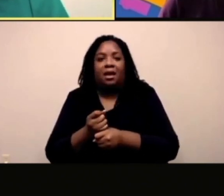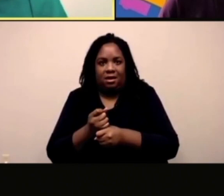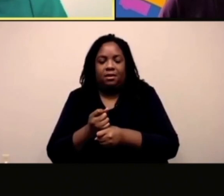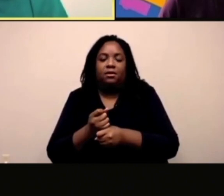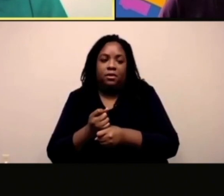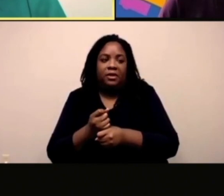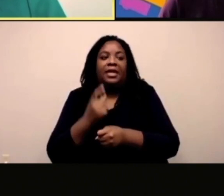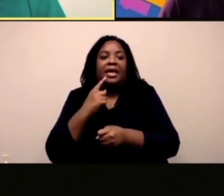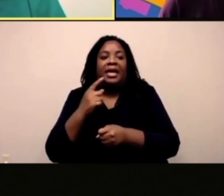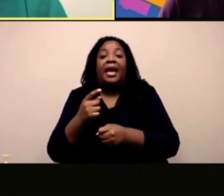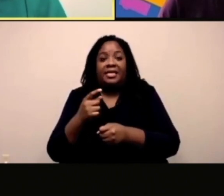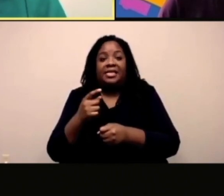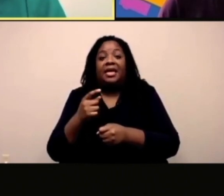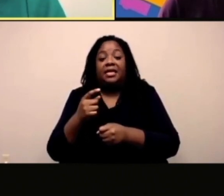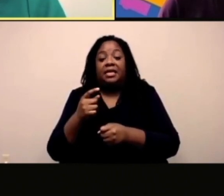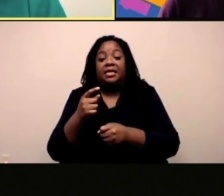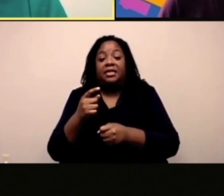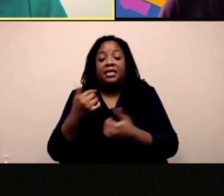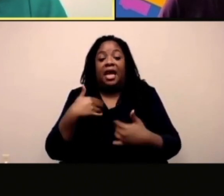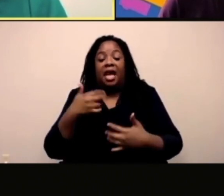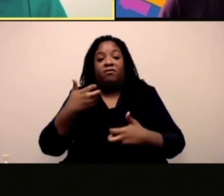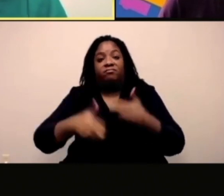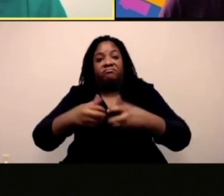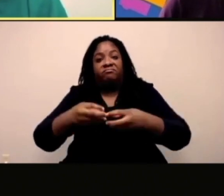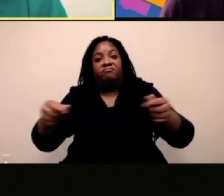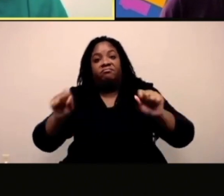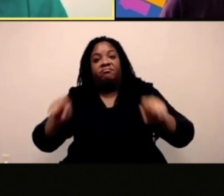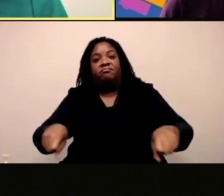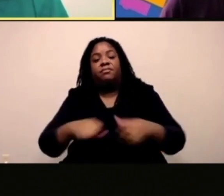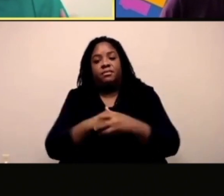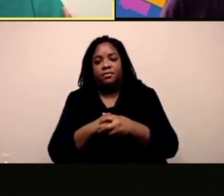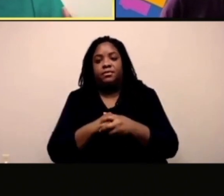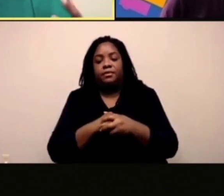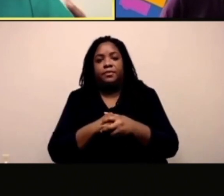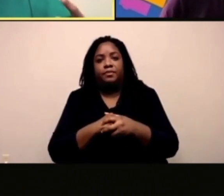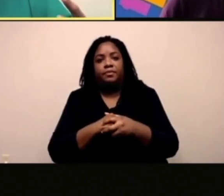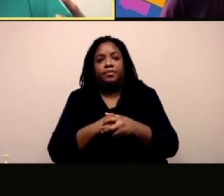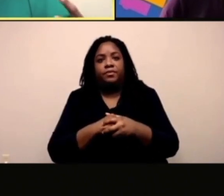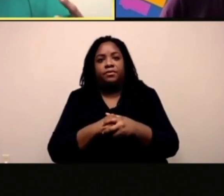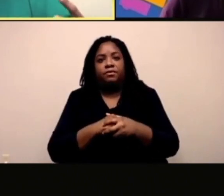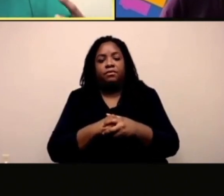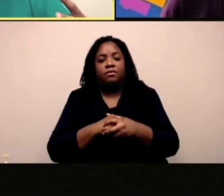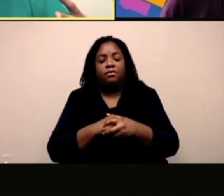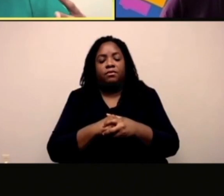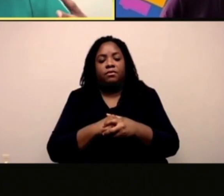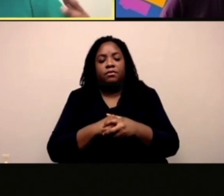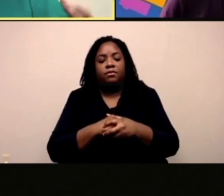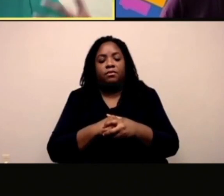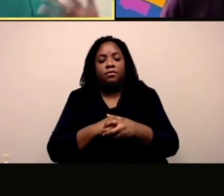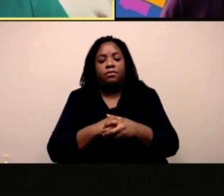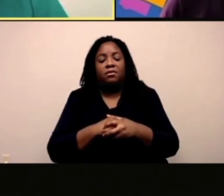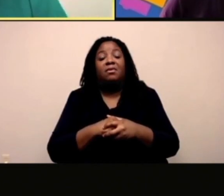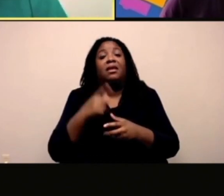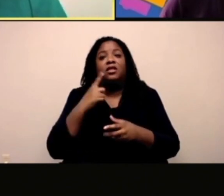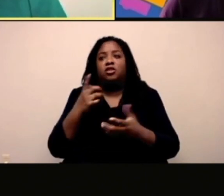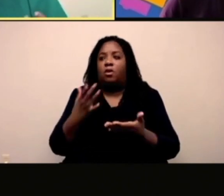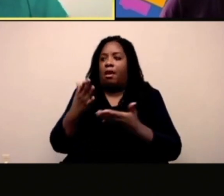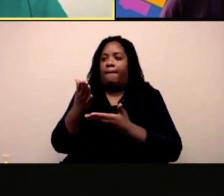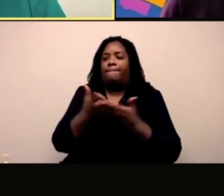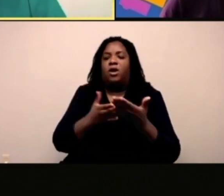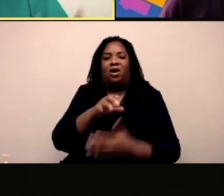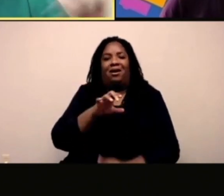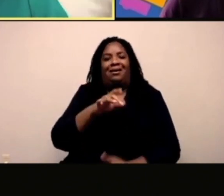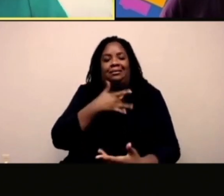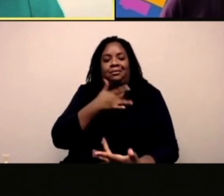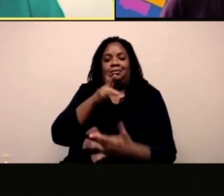these solutions to these problems. So I think it's really just giving them the that empathy piece. One of the things why I